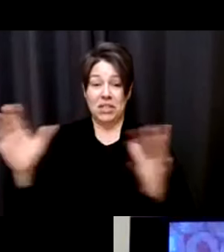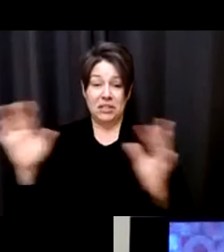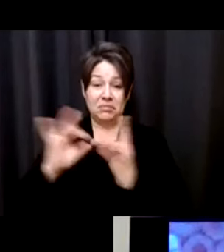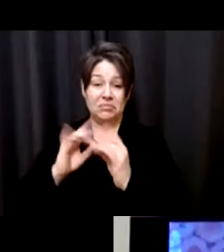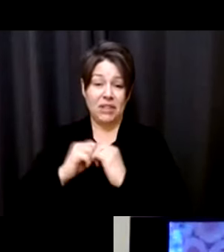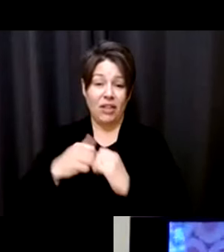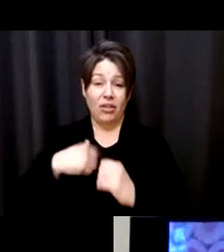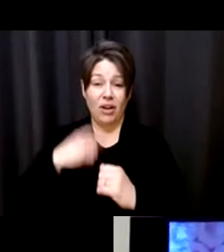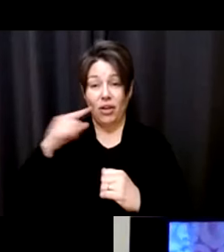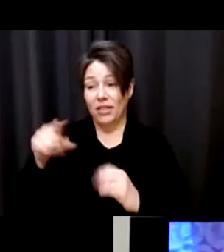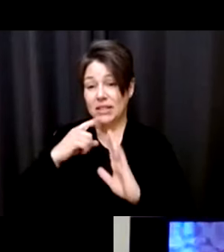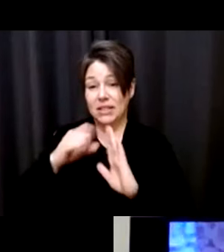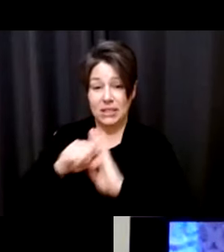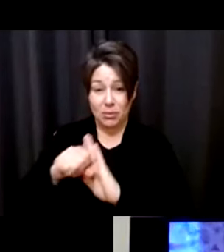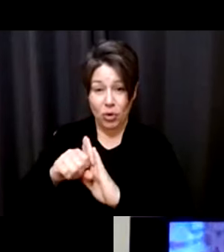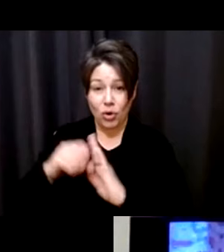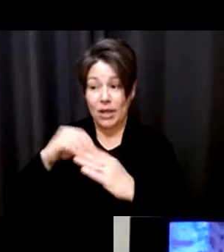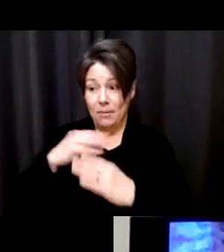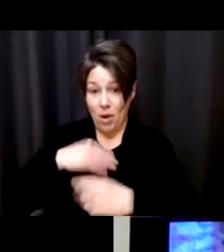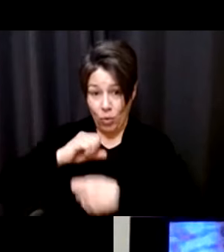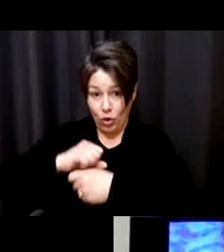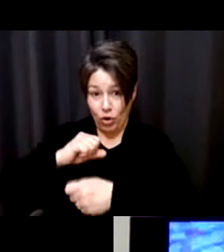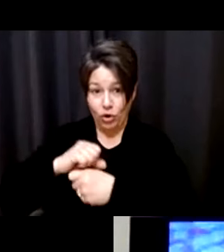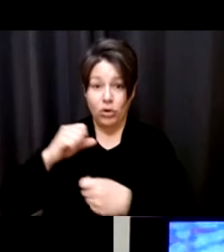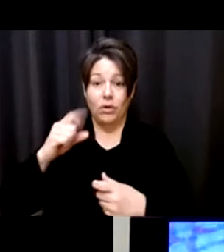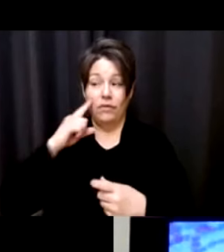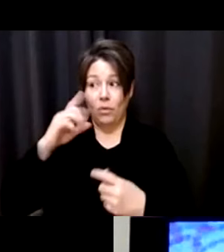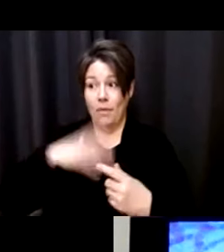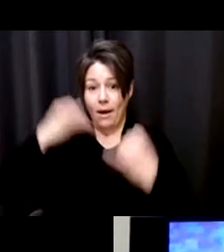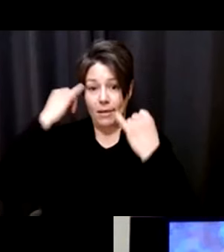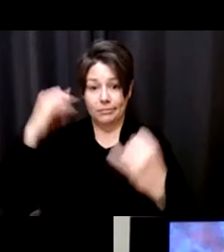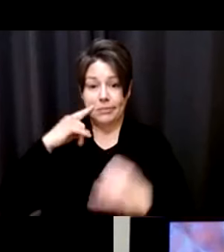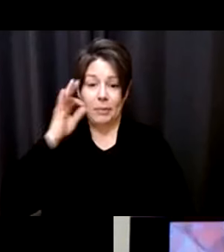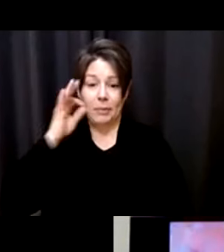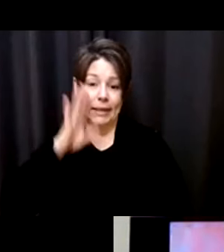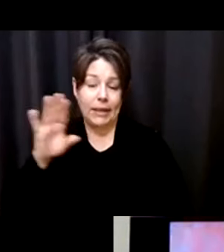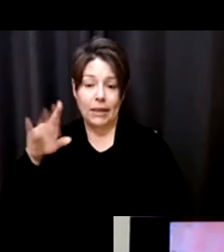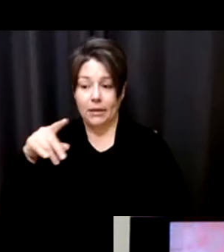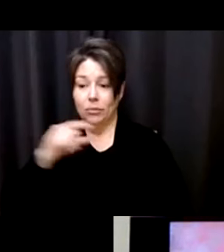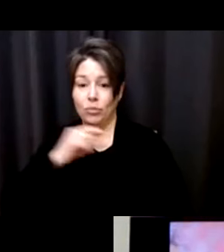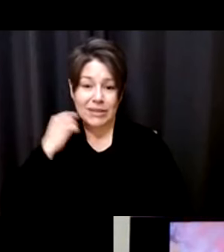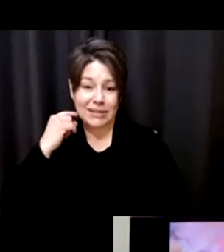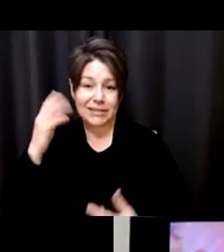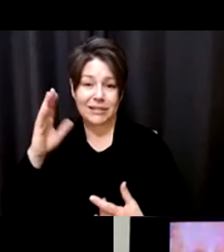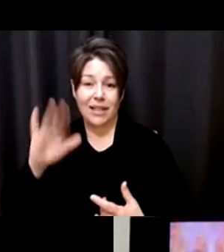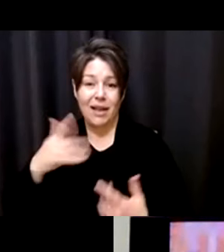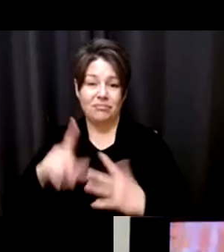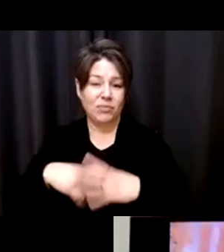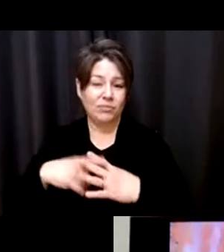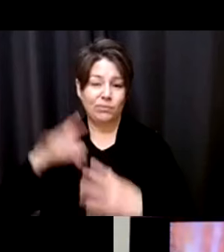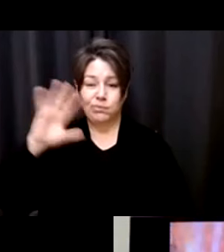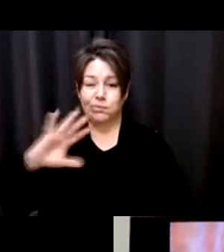decided this is the symbol in my work for my idea of the bee priestess, which started, you know, so many years